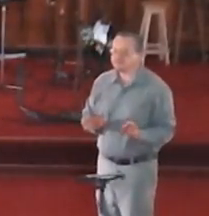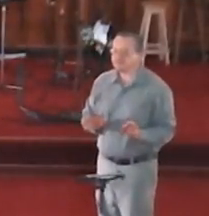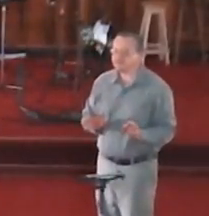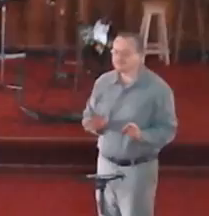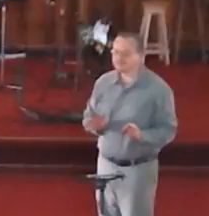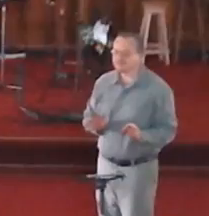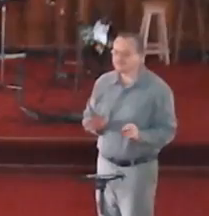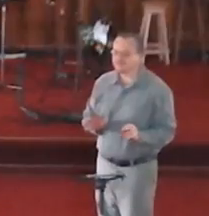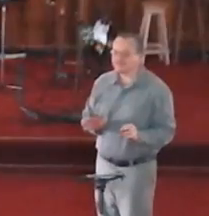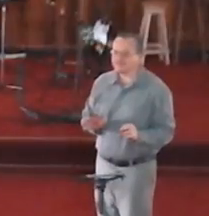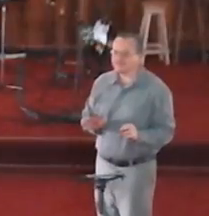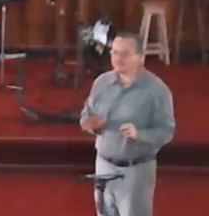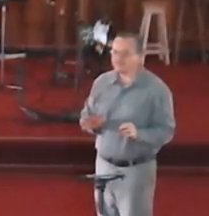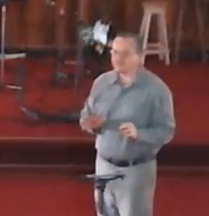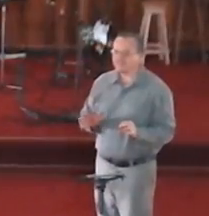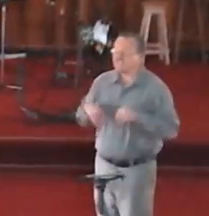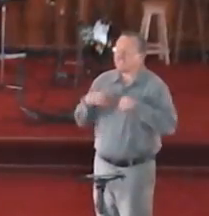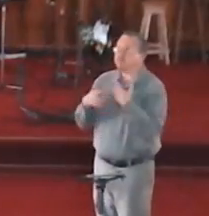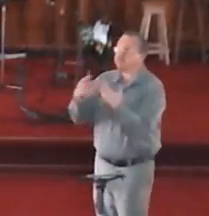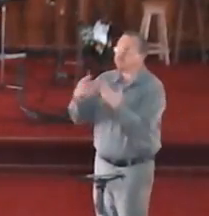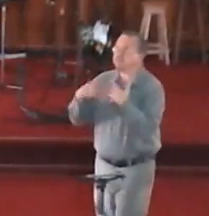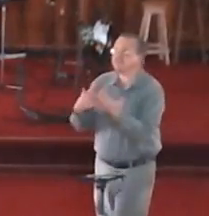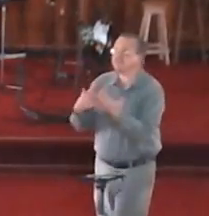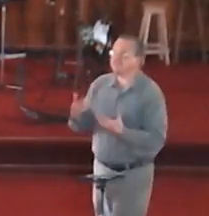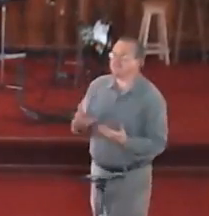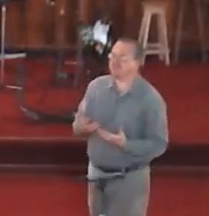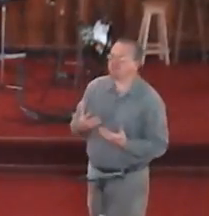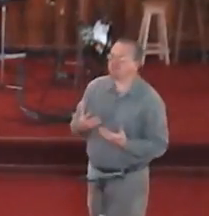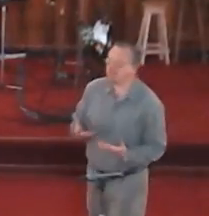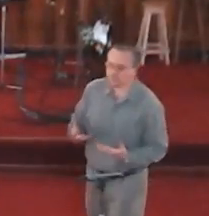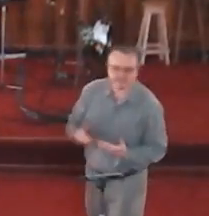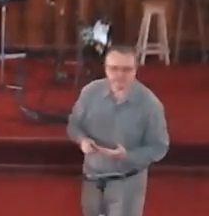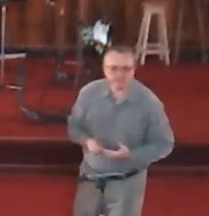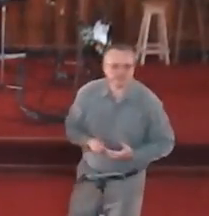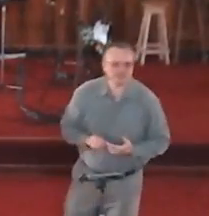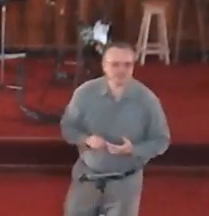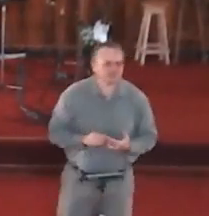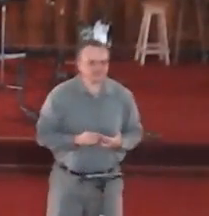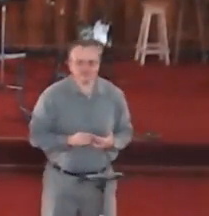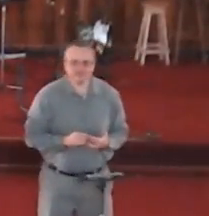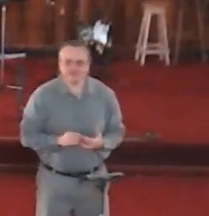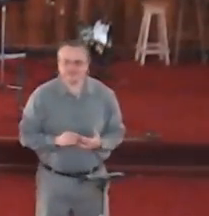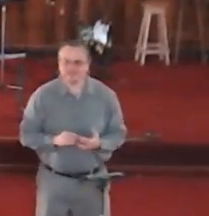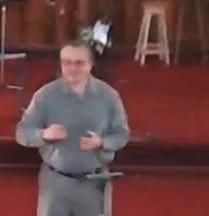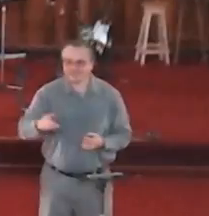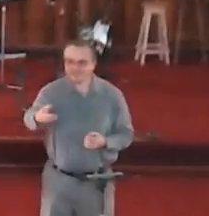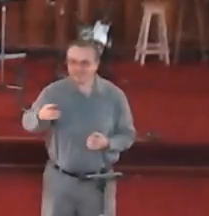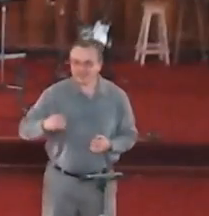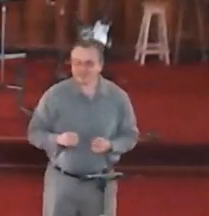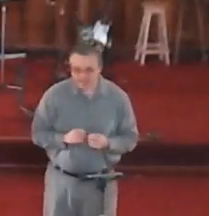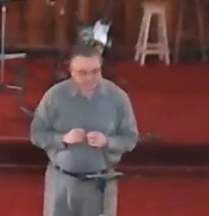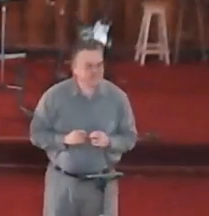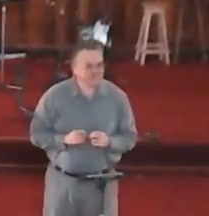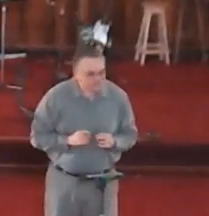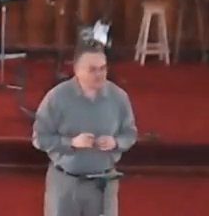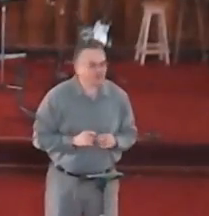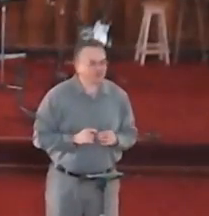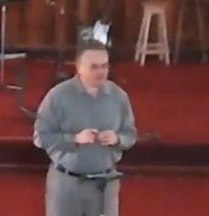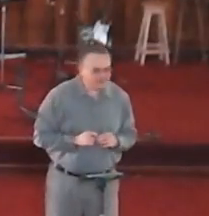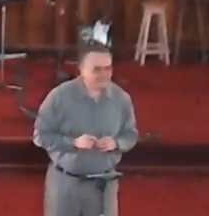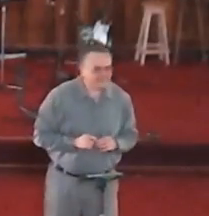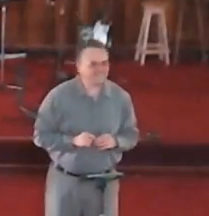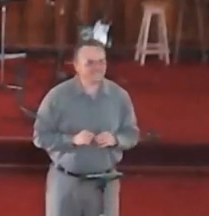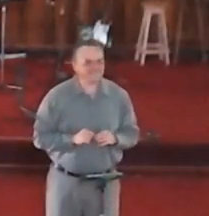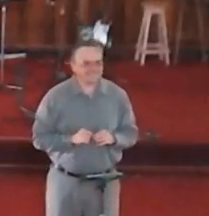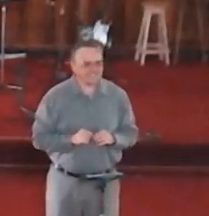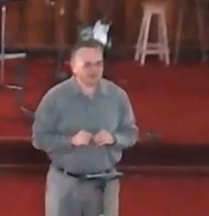and the disciples don't even want to talk to him. ¿Qué emociones tendría Pablo en ese momento? How would he feel? Se siente solo. He would